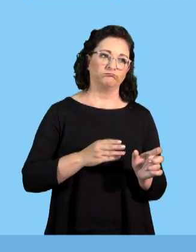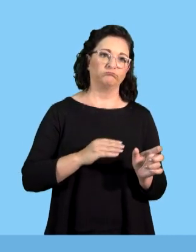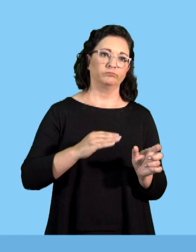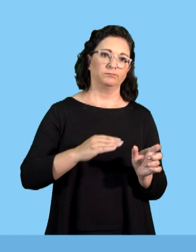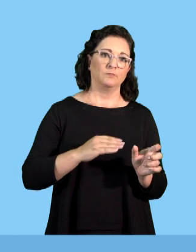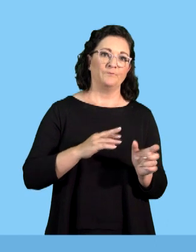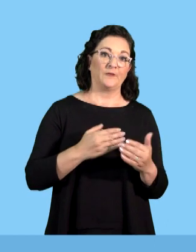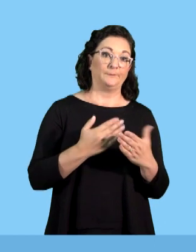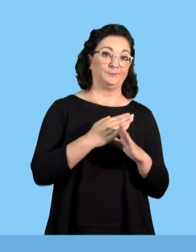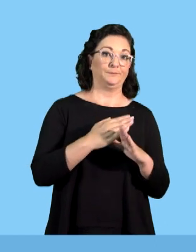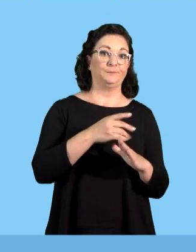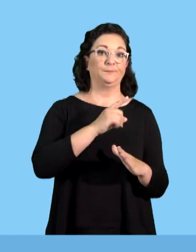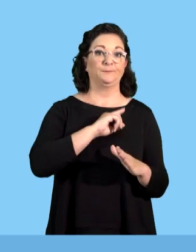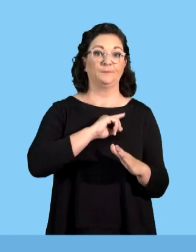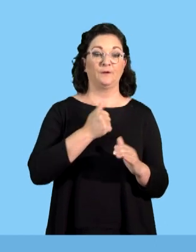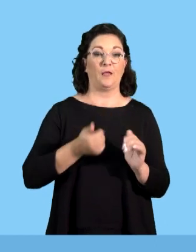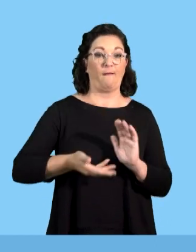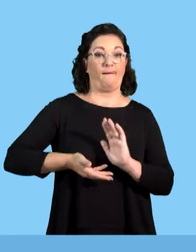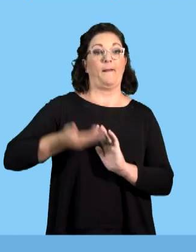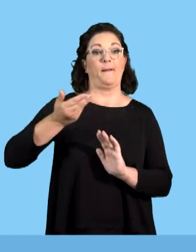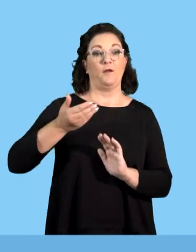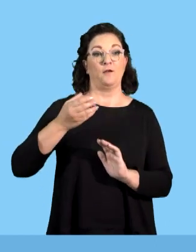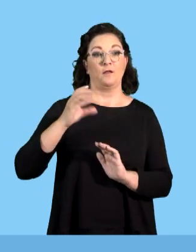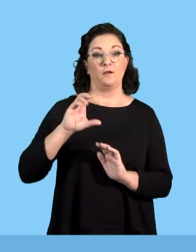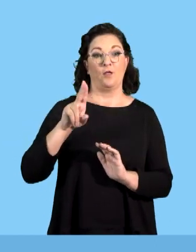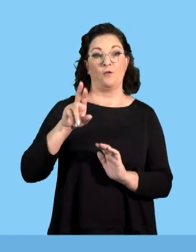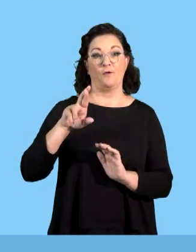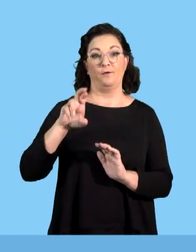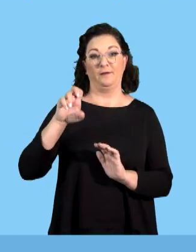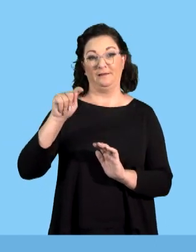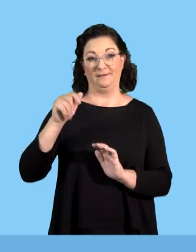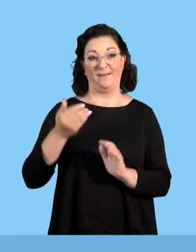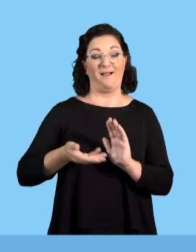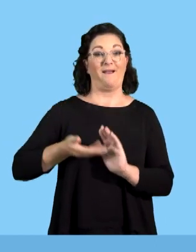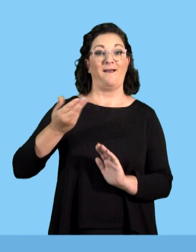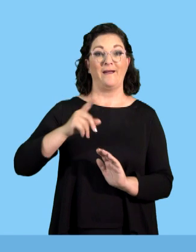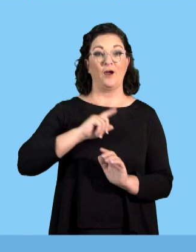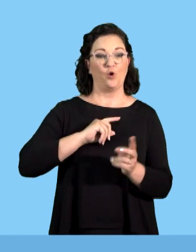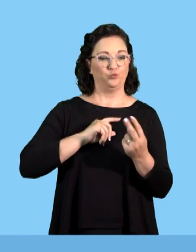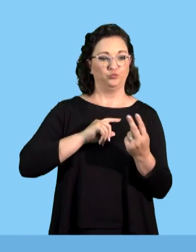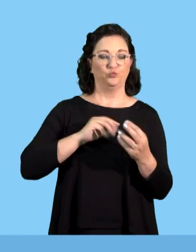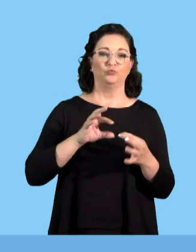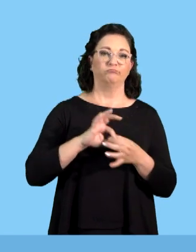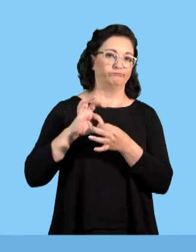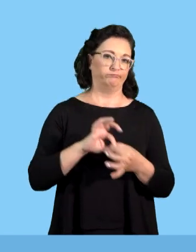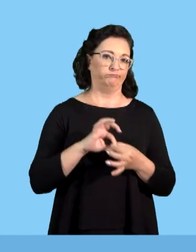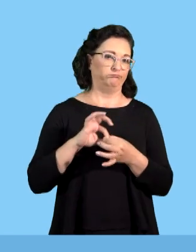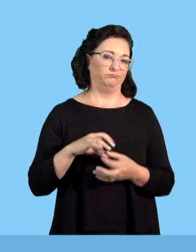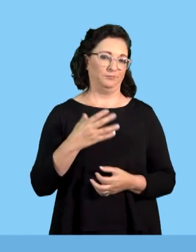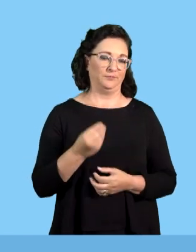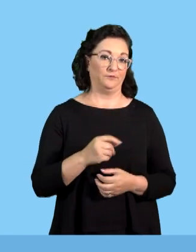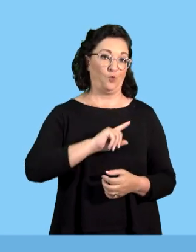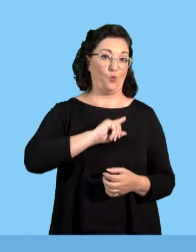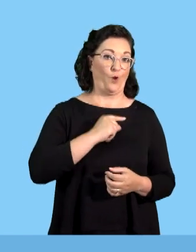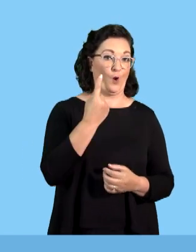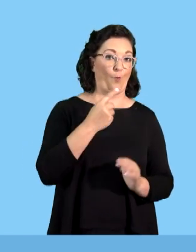if resistance is low, then current is going to be high. Why? Because those two devices have that